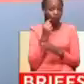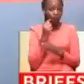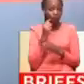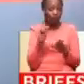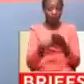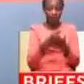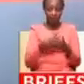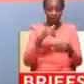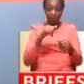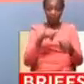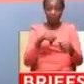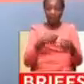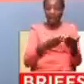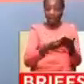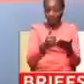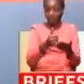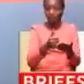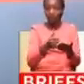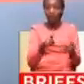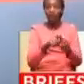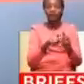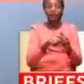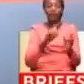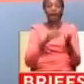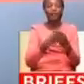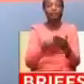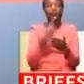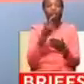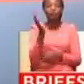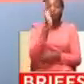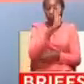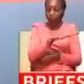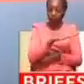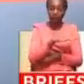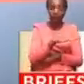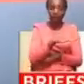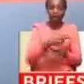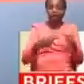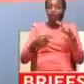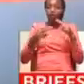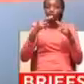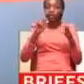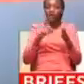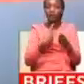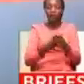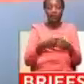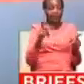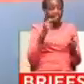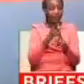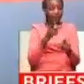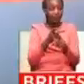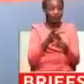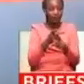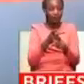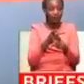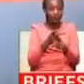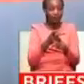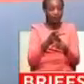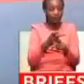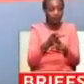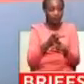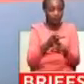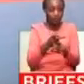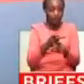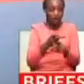we bought it, and then he told me to go back to the hotel and put it between your feet in the shower